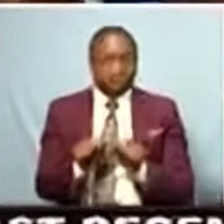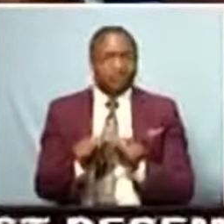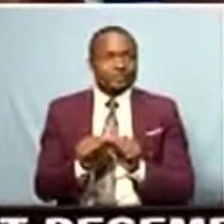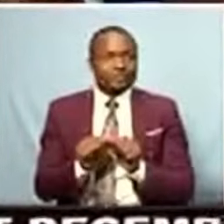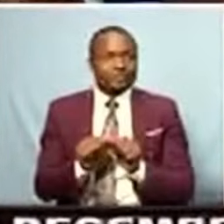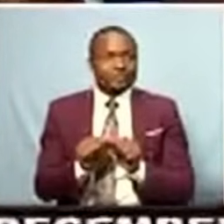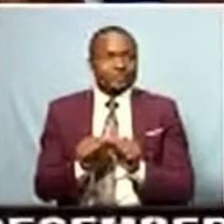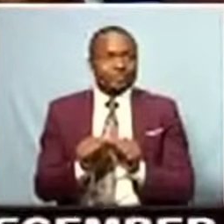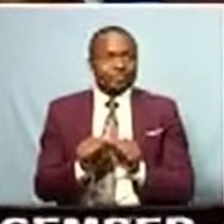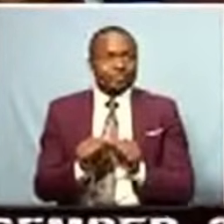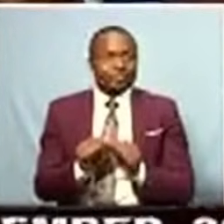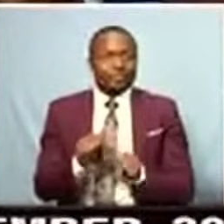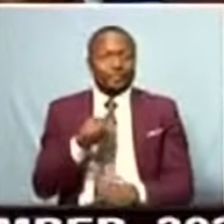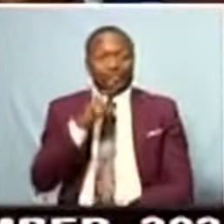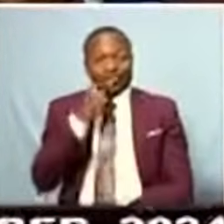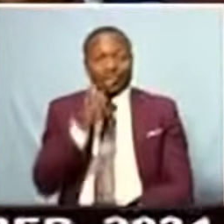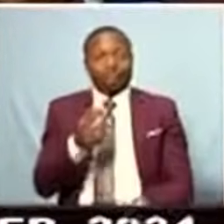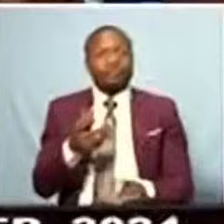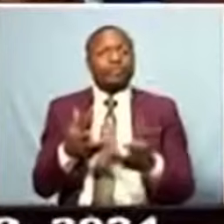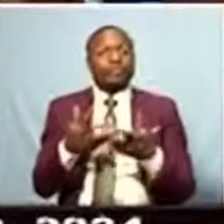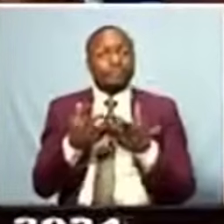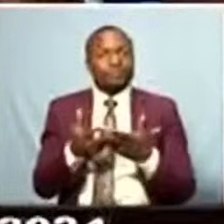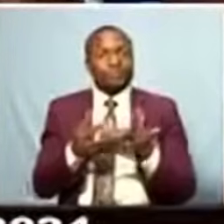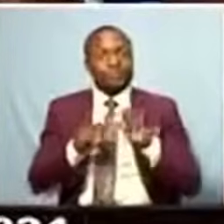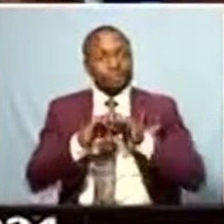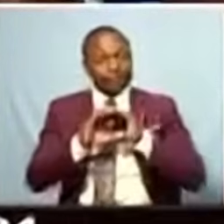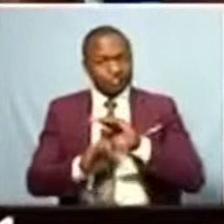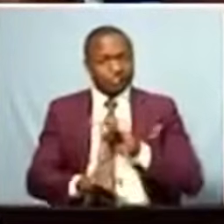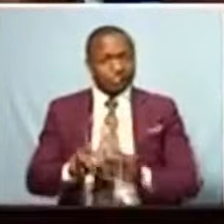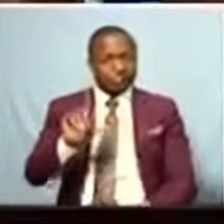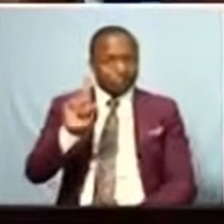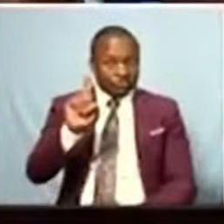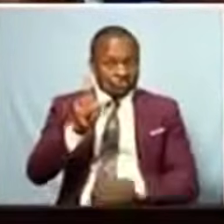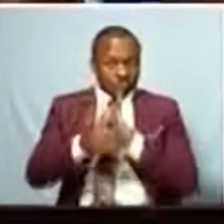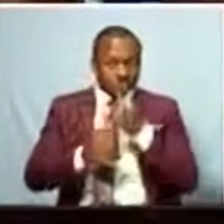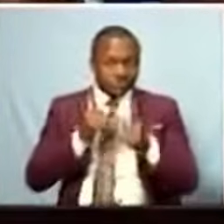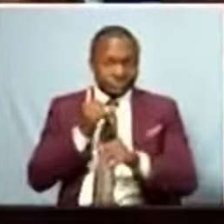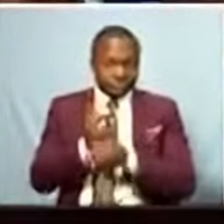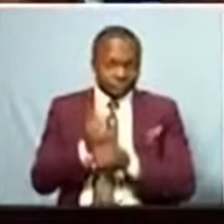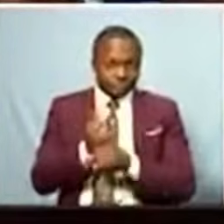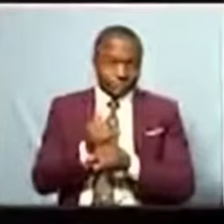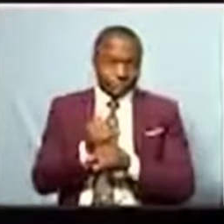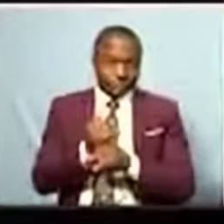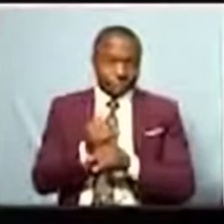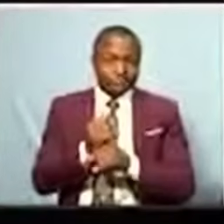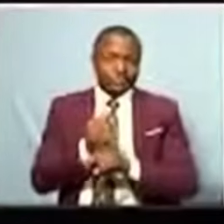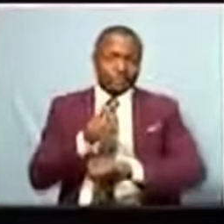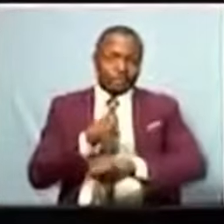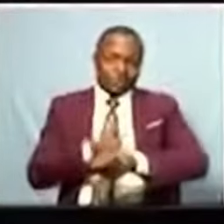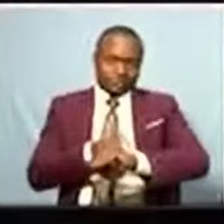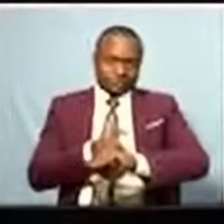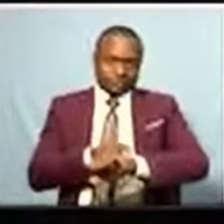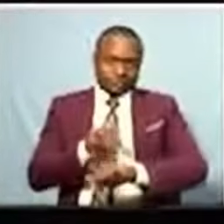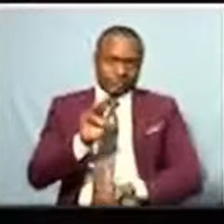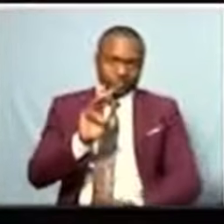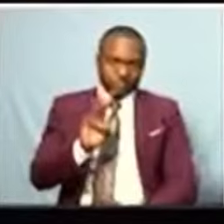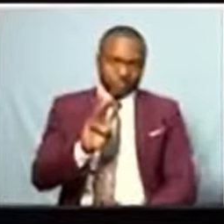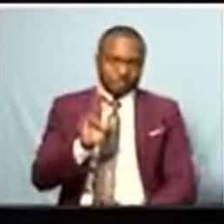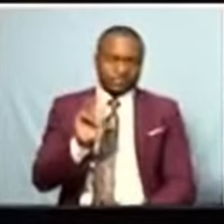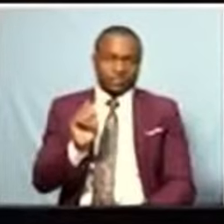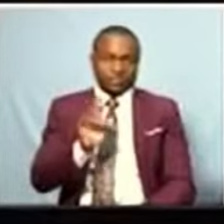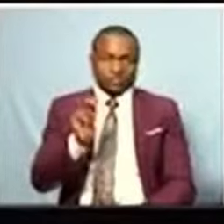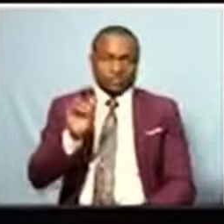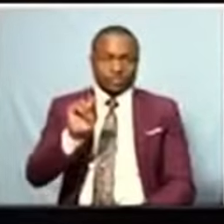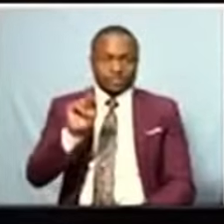thing right up there. They're saying the machine was under 1 year warranty, which expired on 8th January